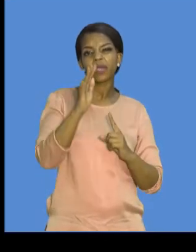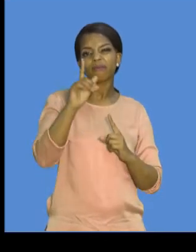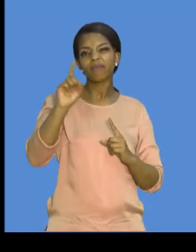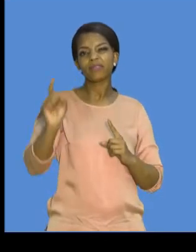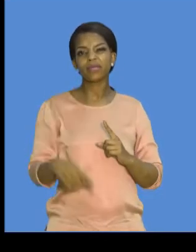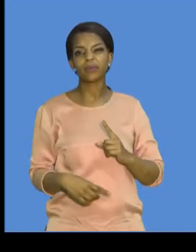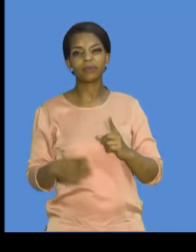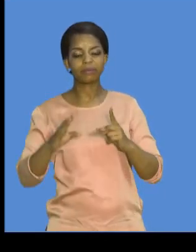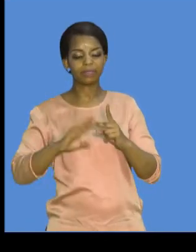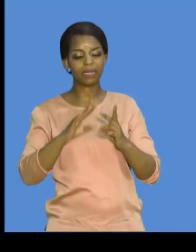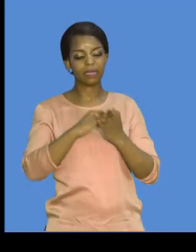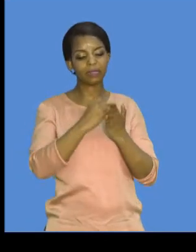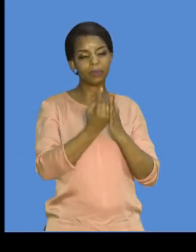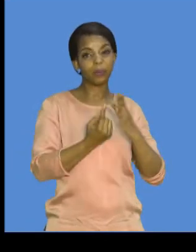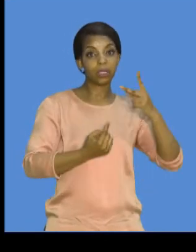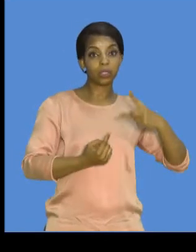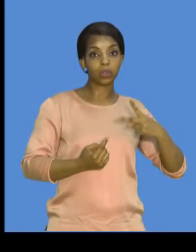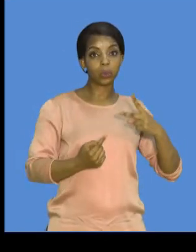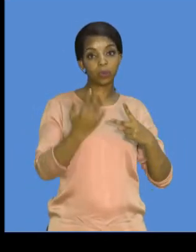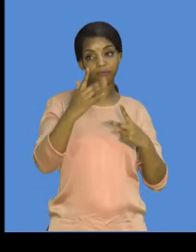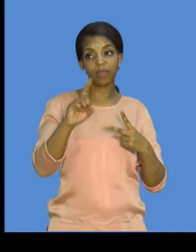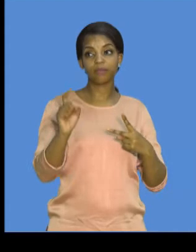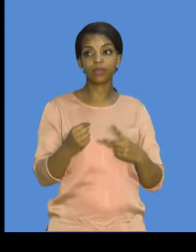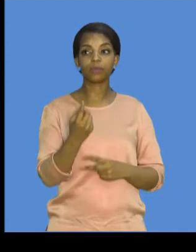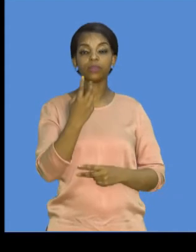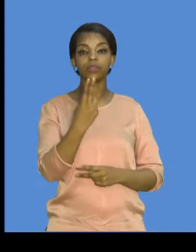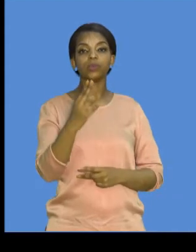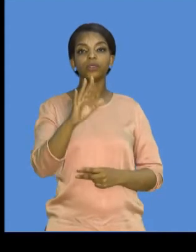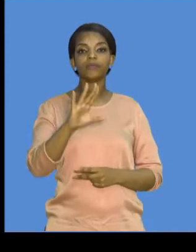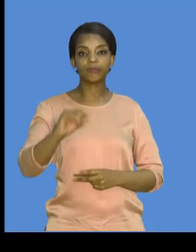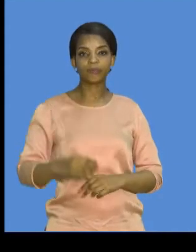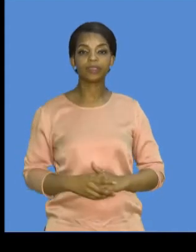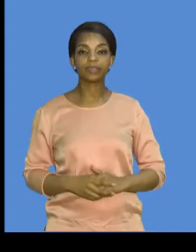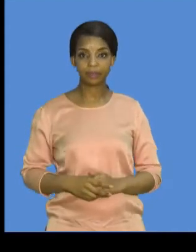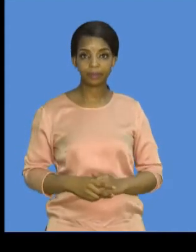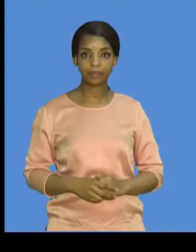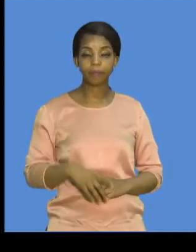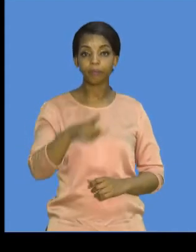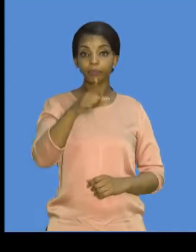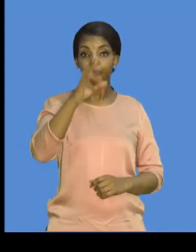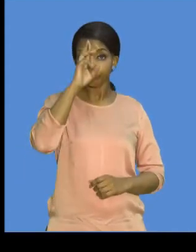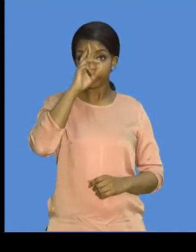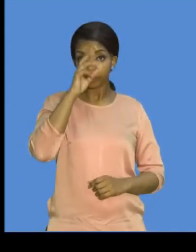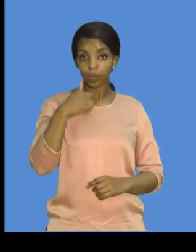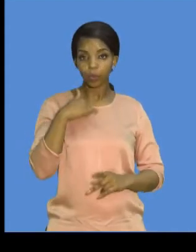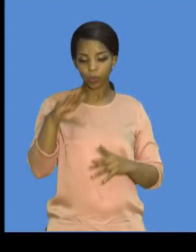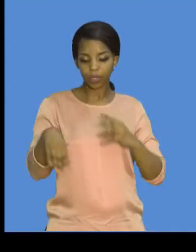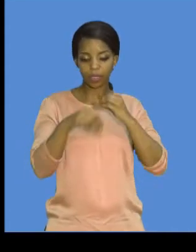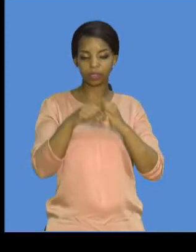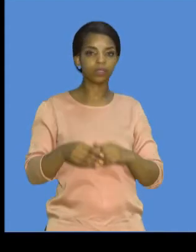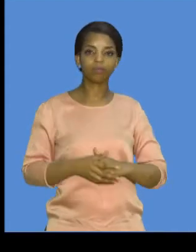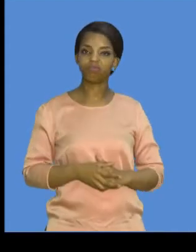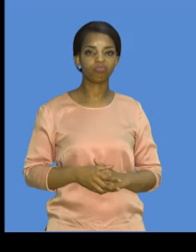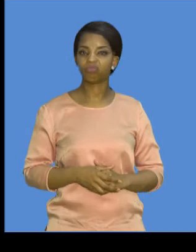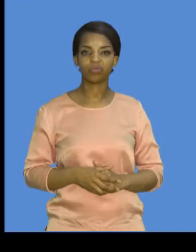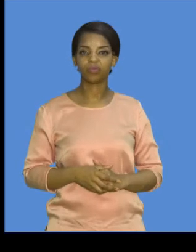5,250. So to calculate the rate here, remember that we are not adding, right? So from there to there, yes, you can